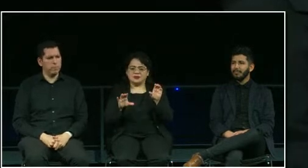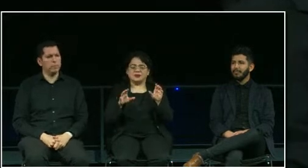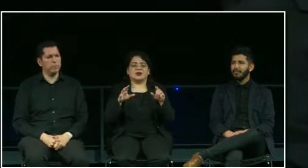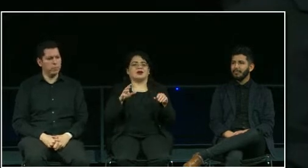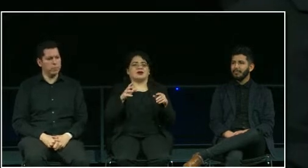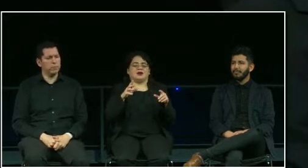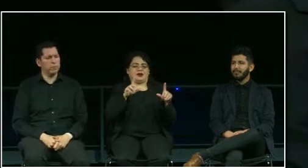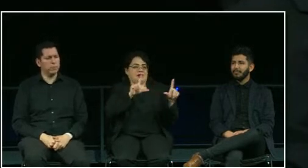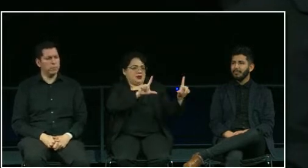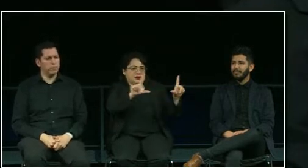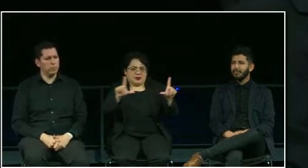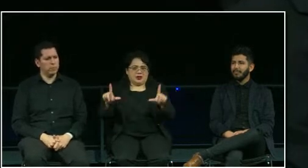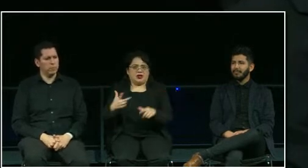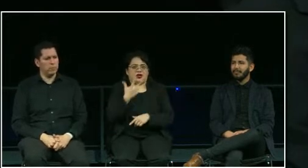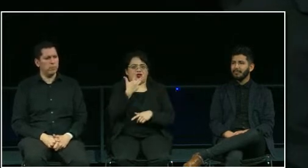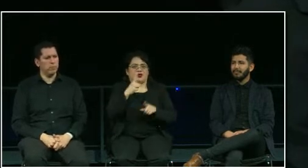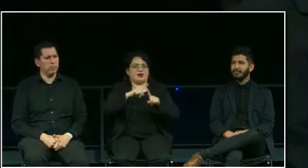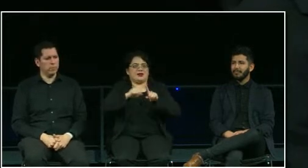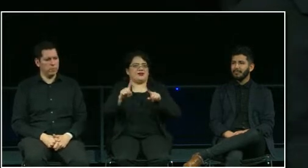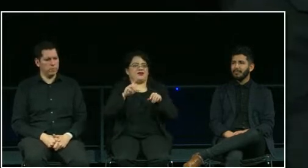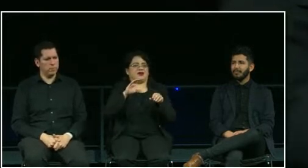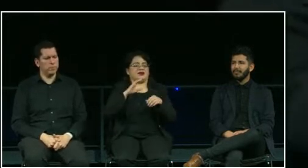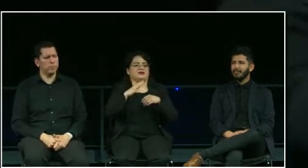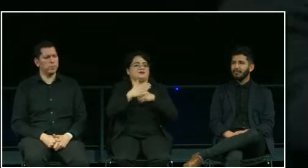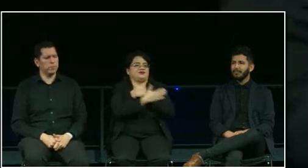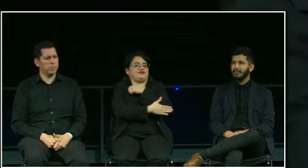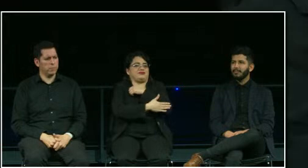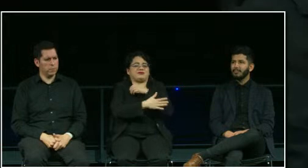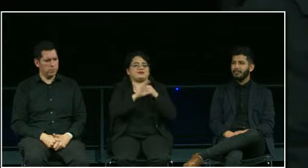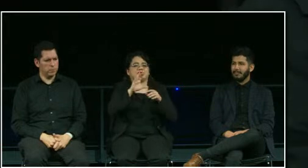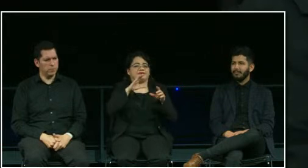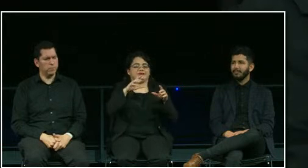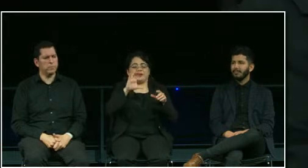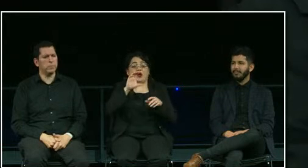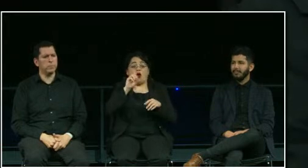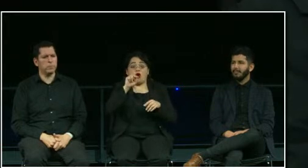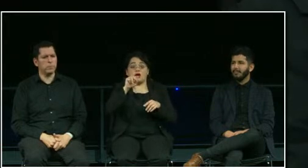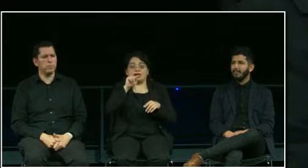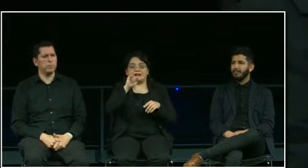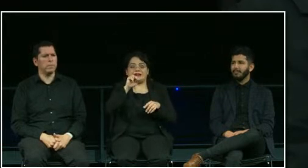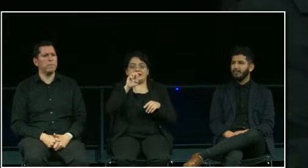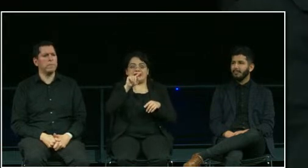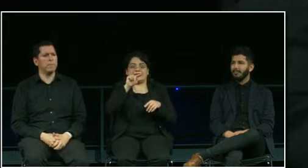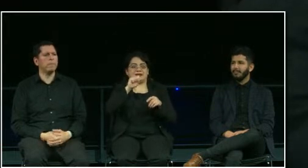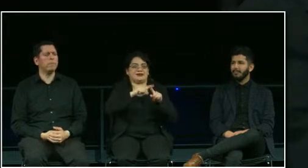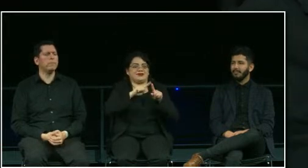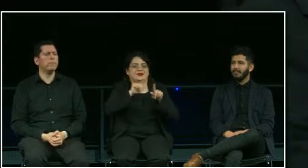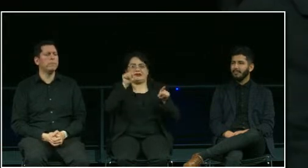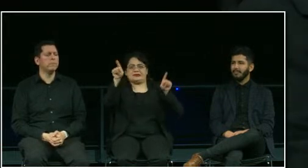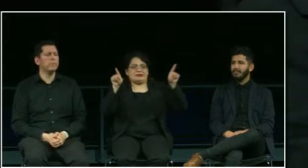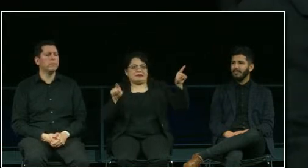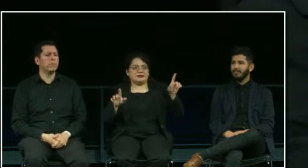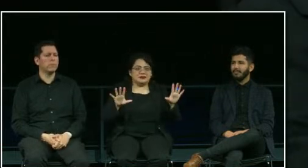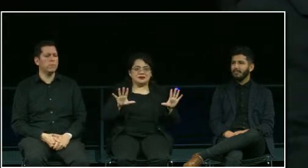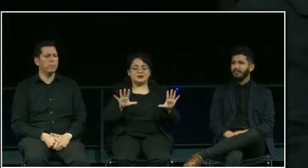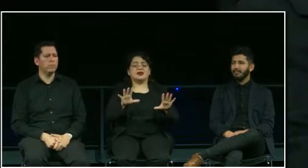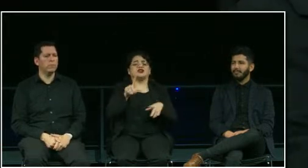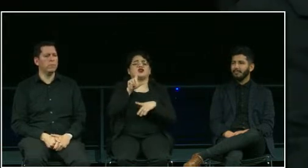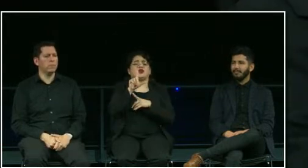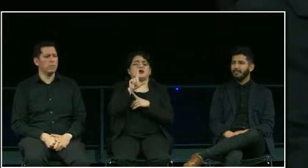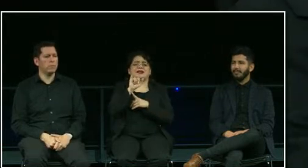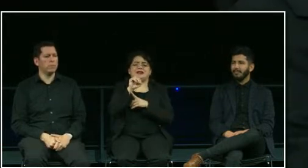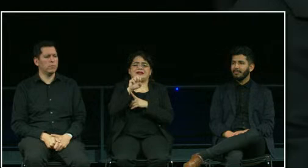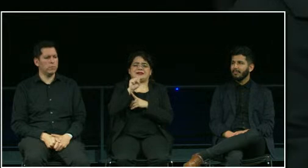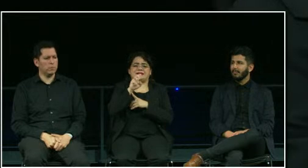continents for the last 2.5 years, but I'd like to go down and start with Lindsey